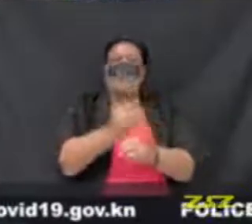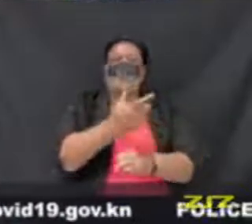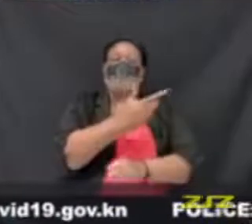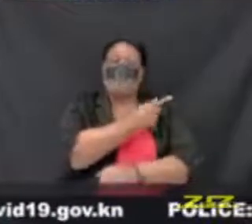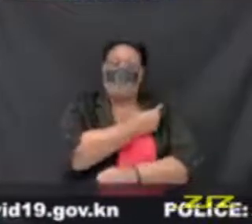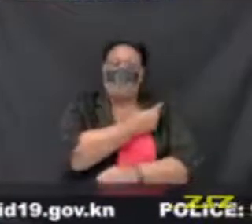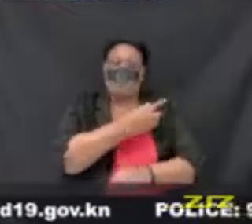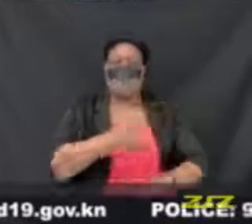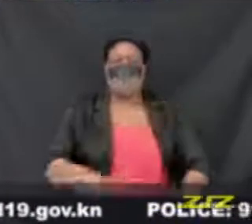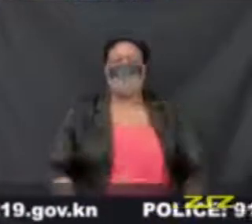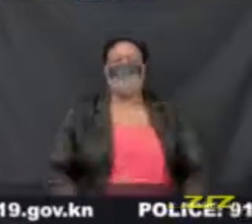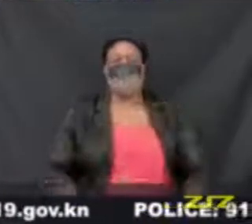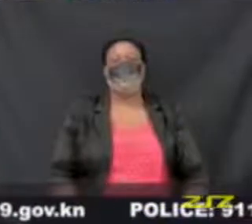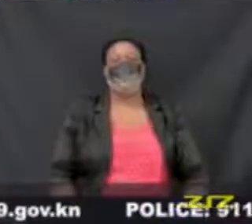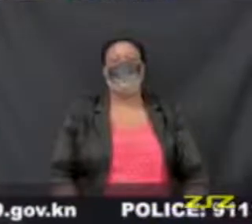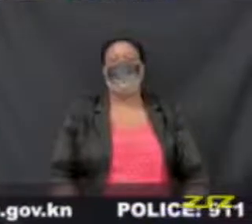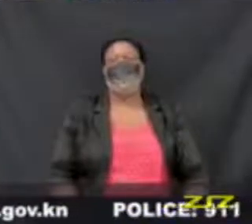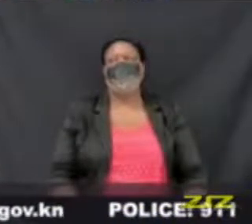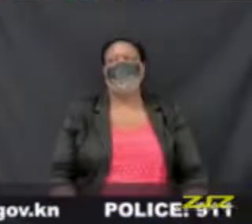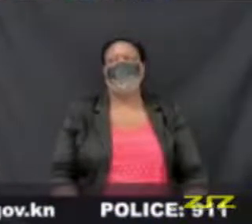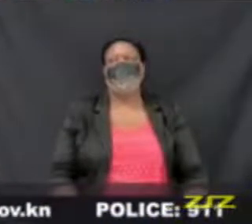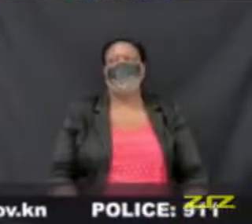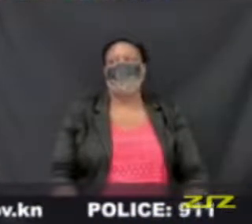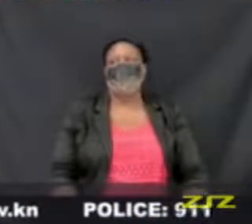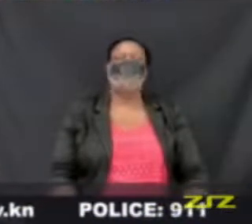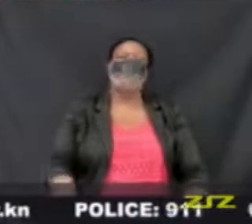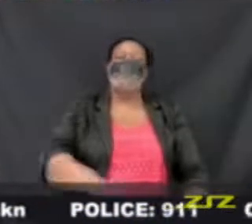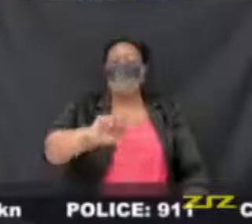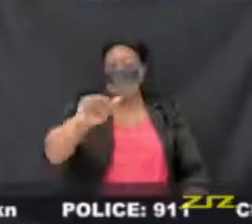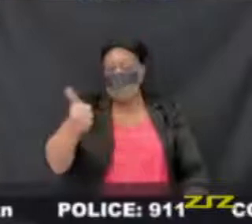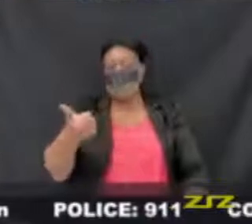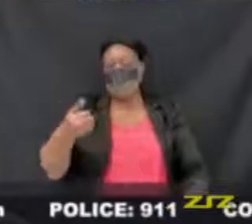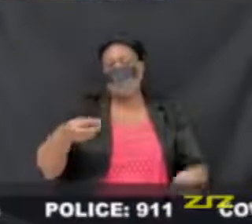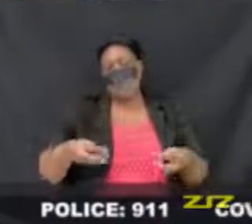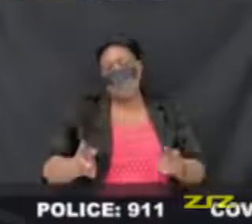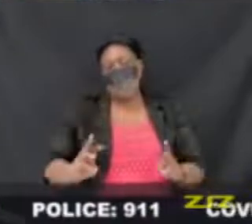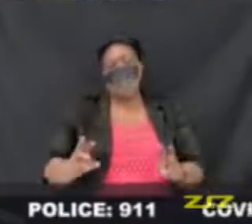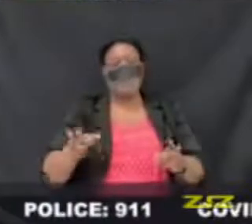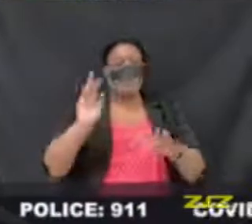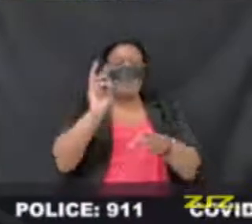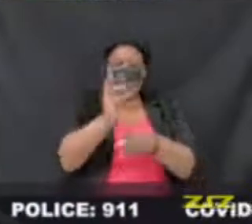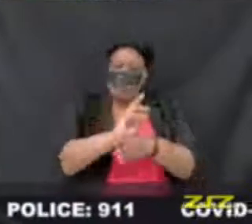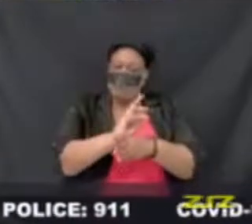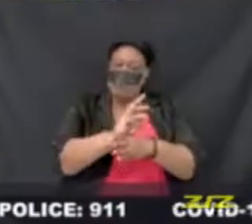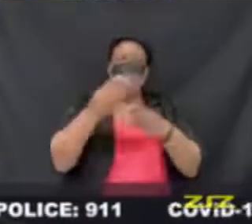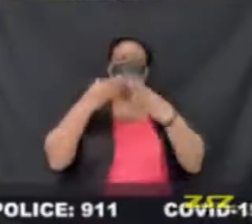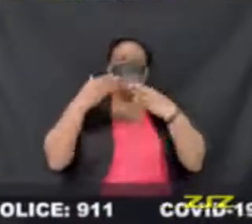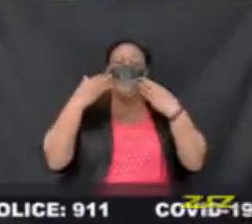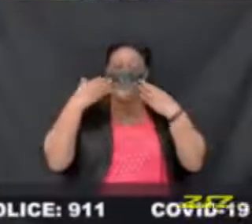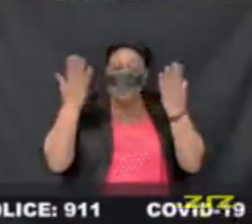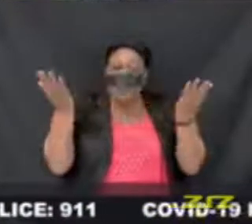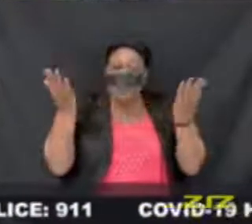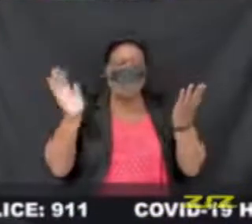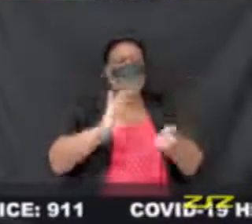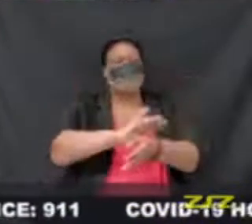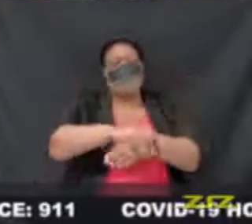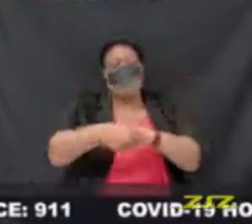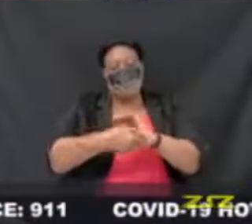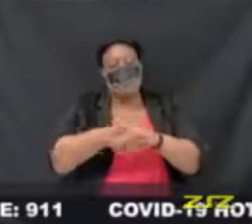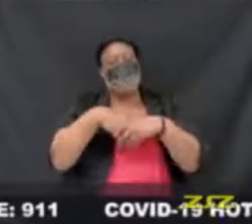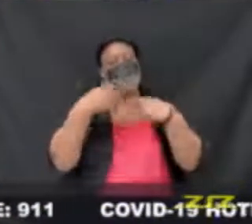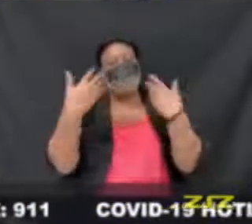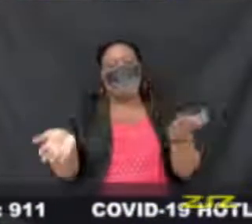have. And the other COVID-19 protective measures, wearing the face mask, hand sanitization,